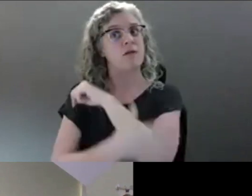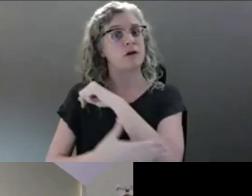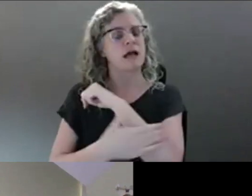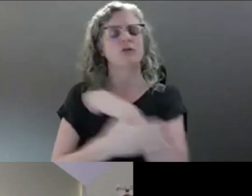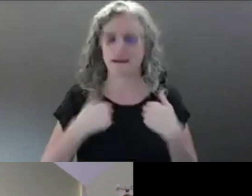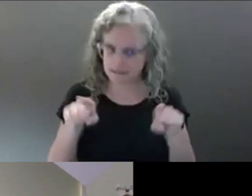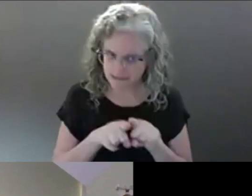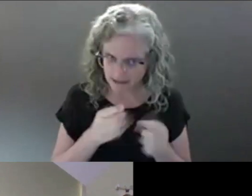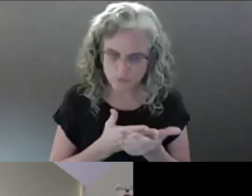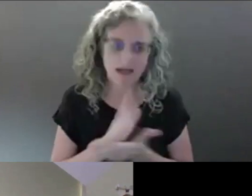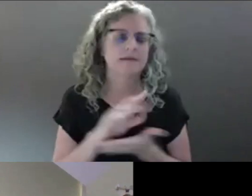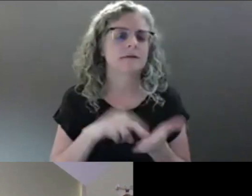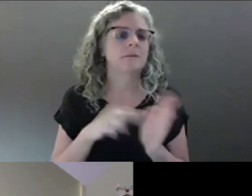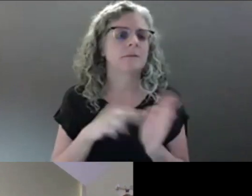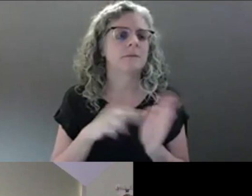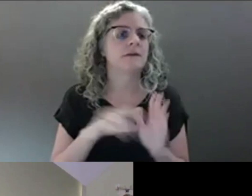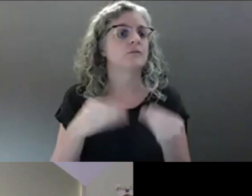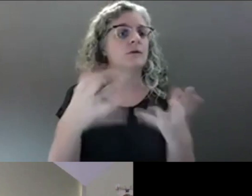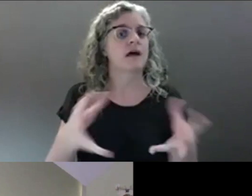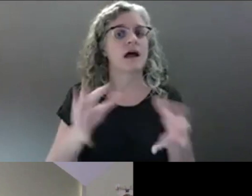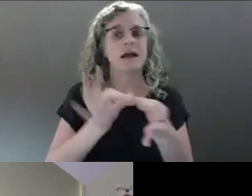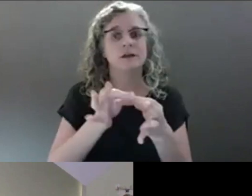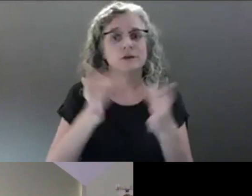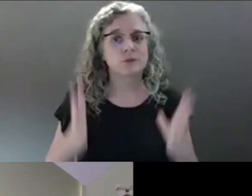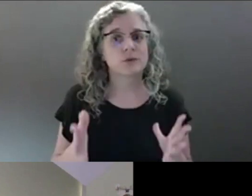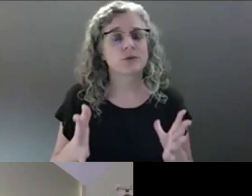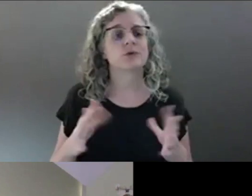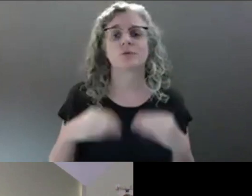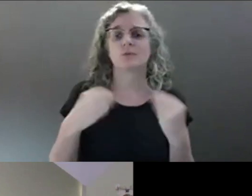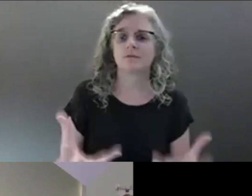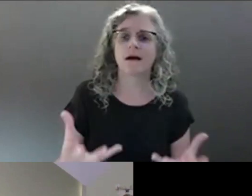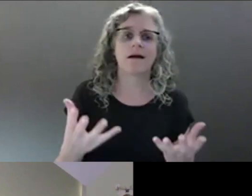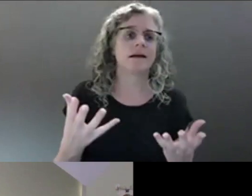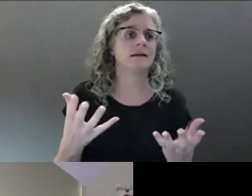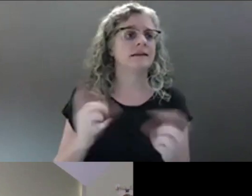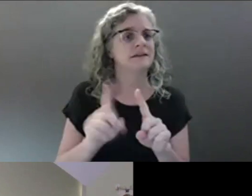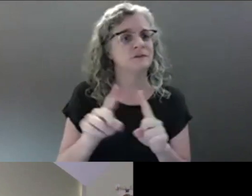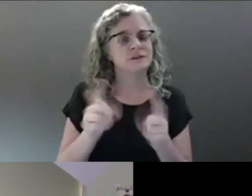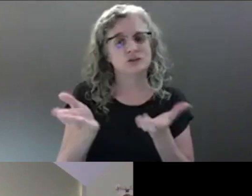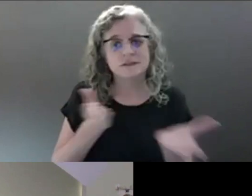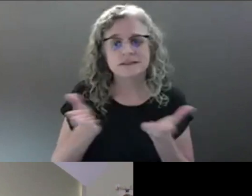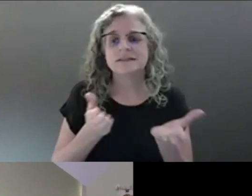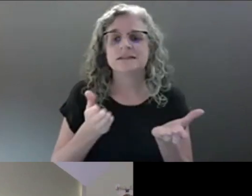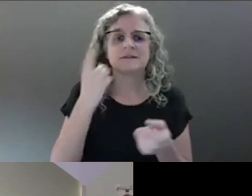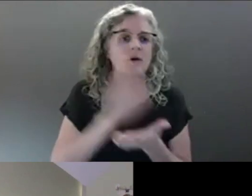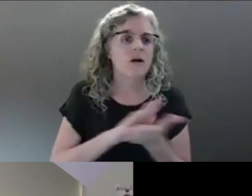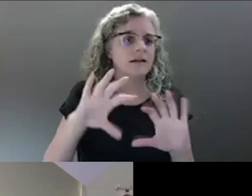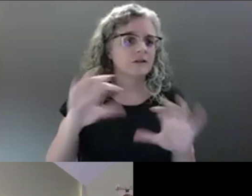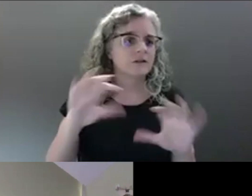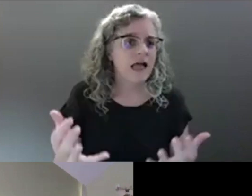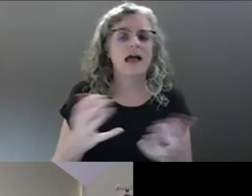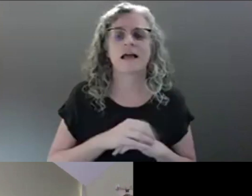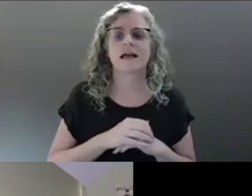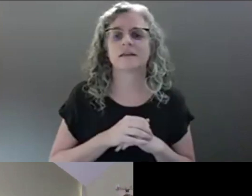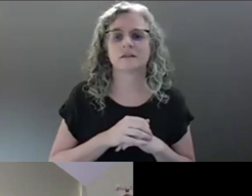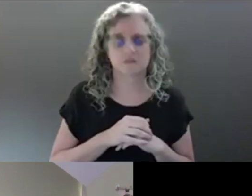or having someone to help during the school, and a lot of other services and supports that